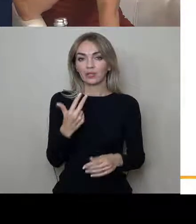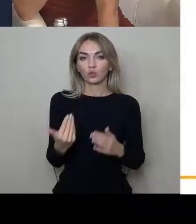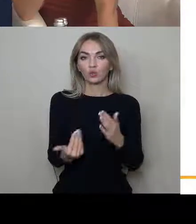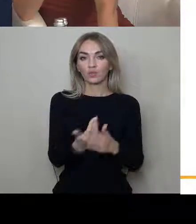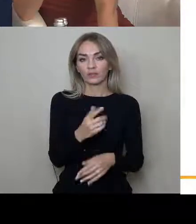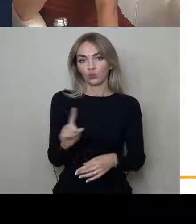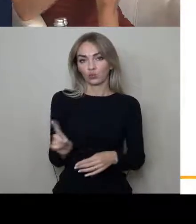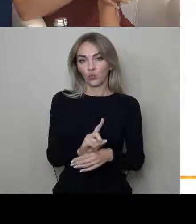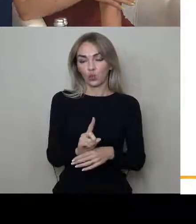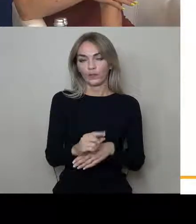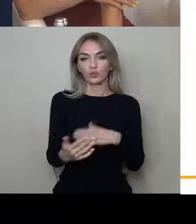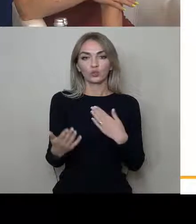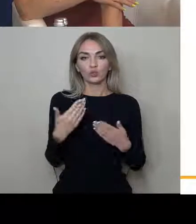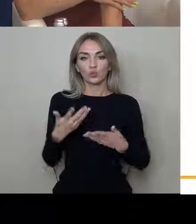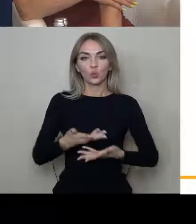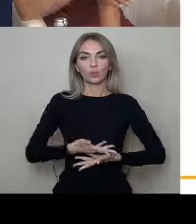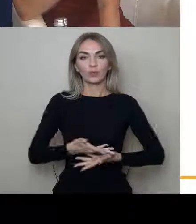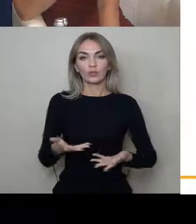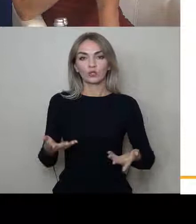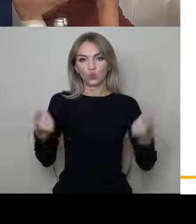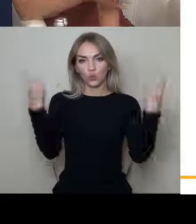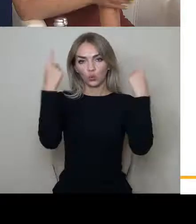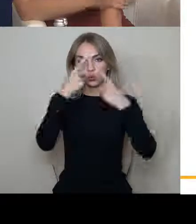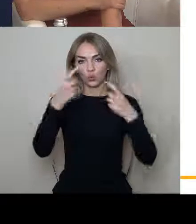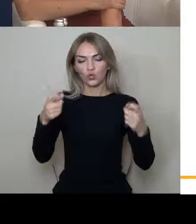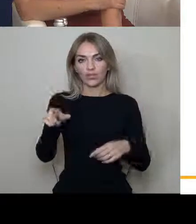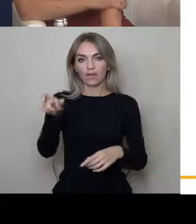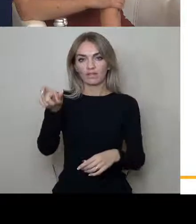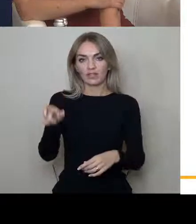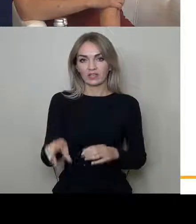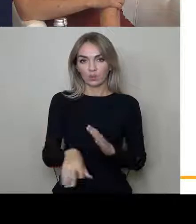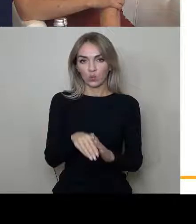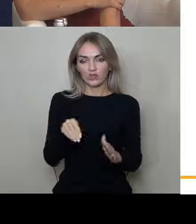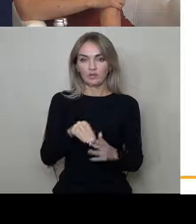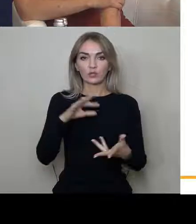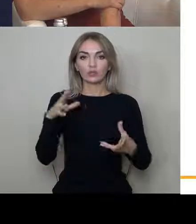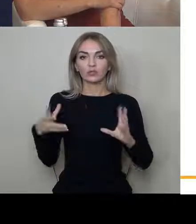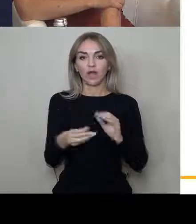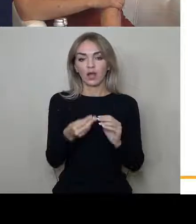need to remember the other three norms: public